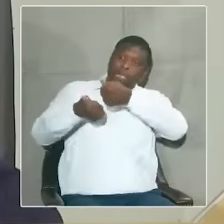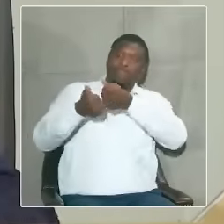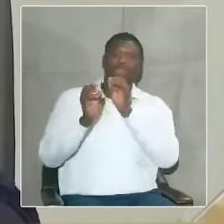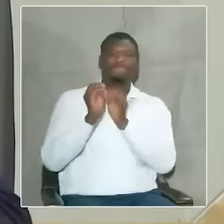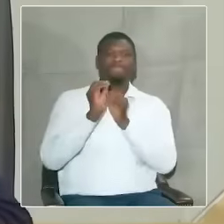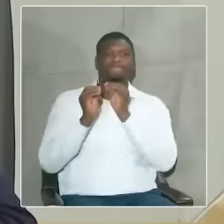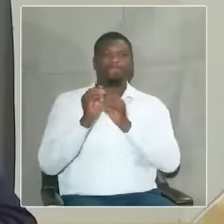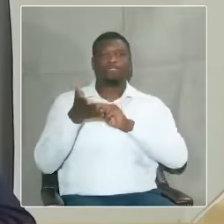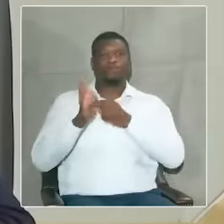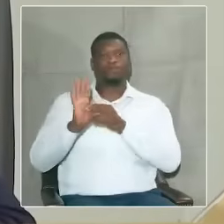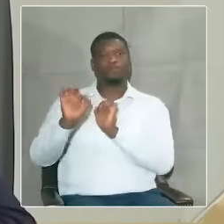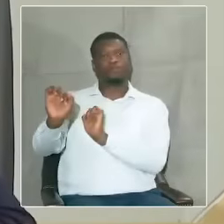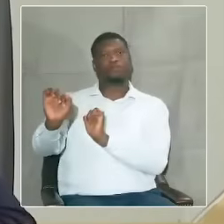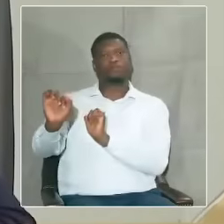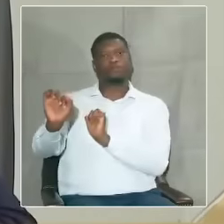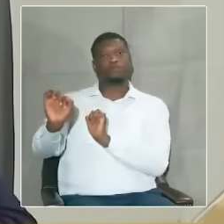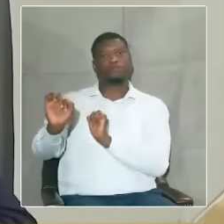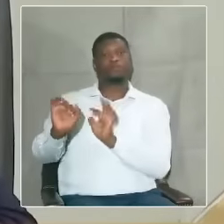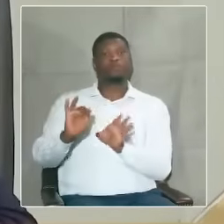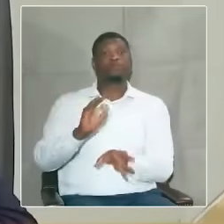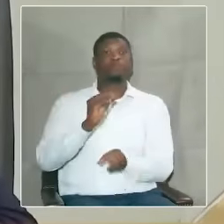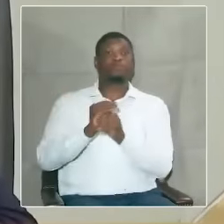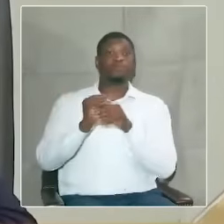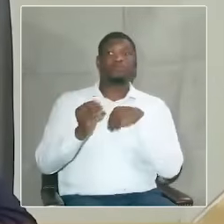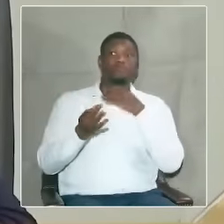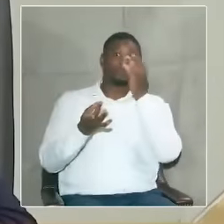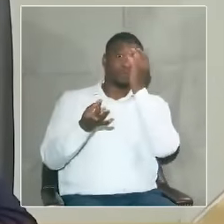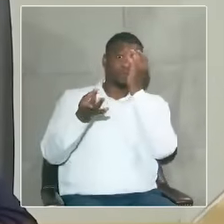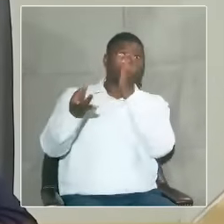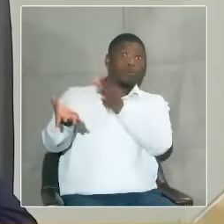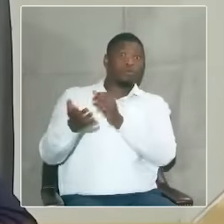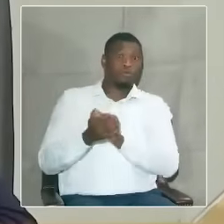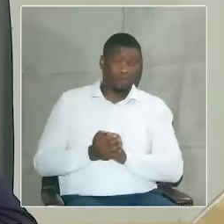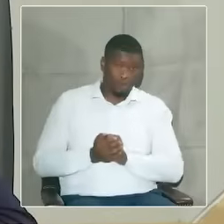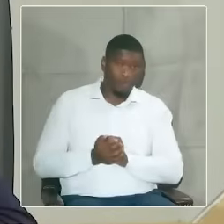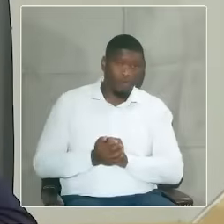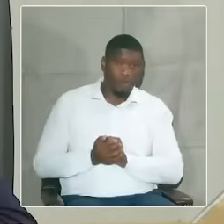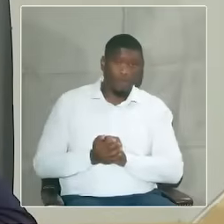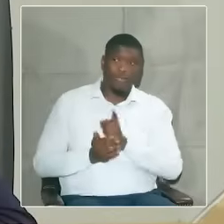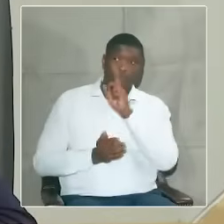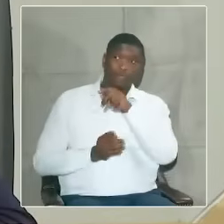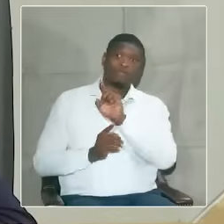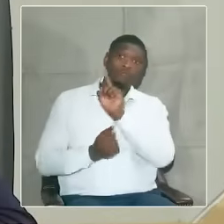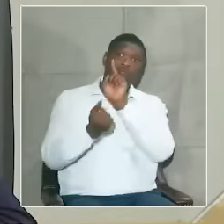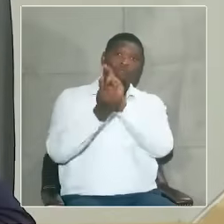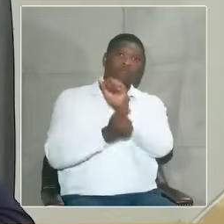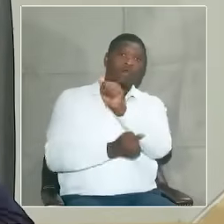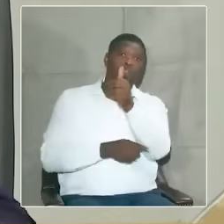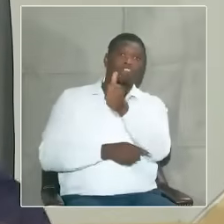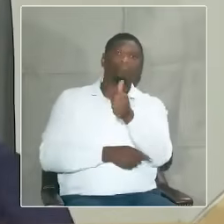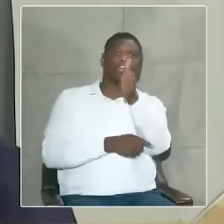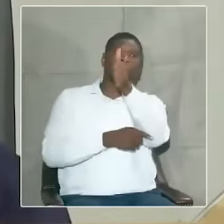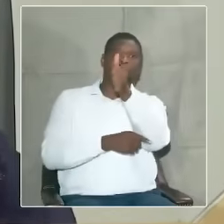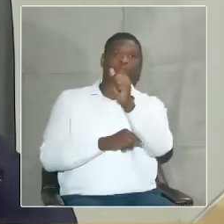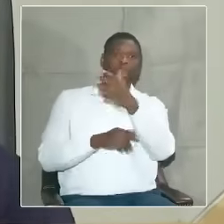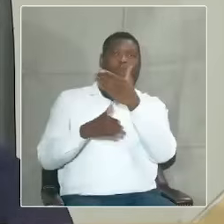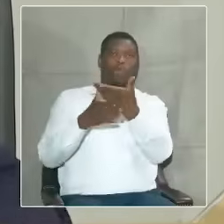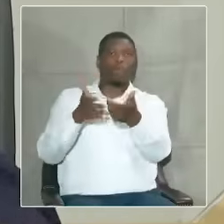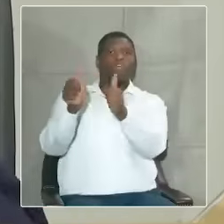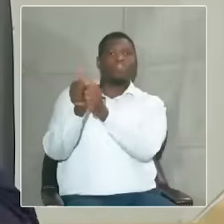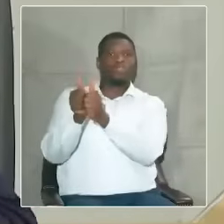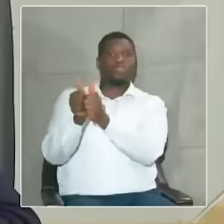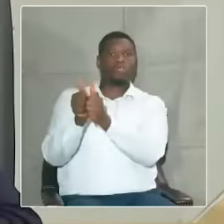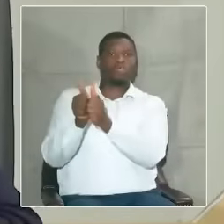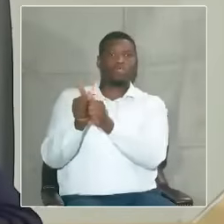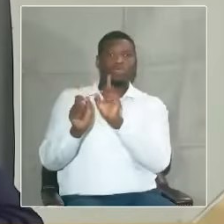plan. And I further directed him to another Major General to go and assist him in